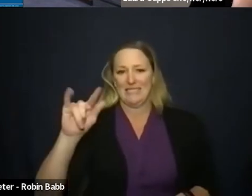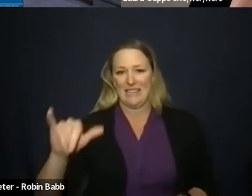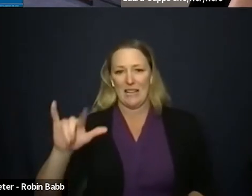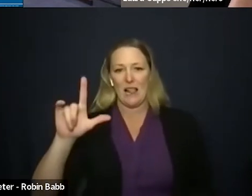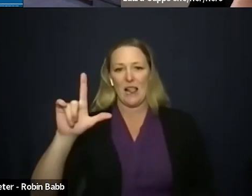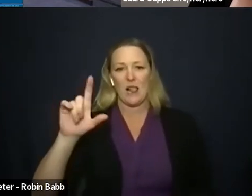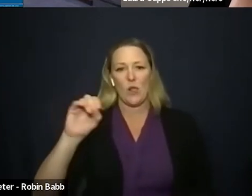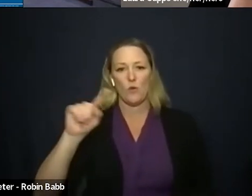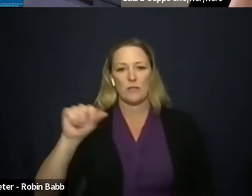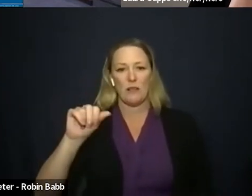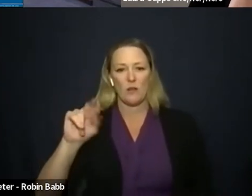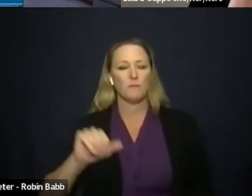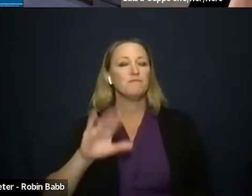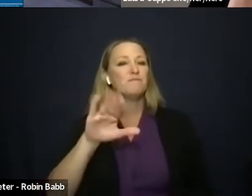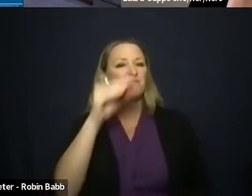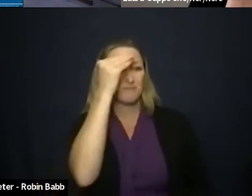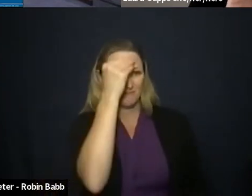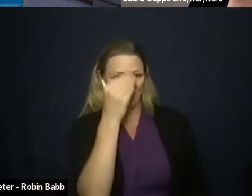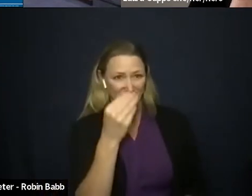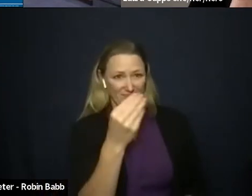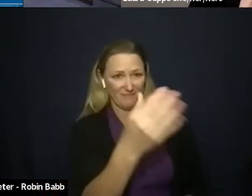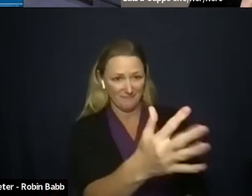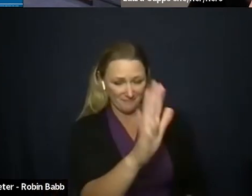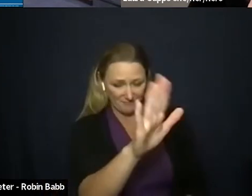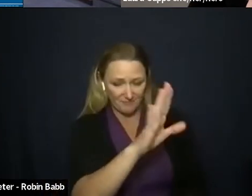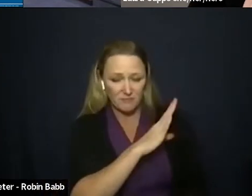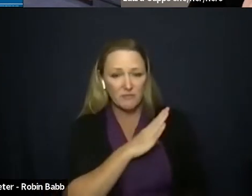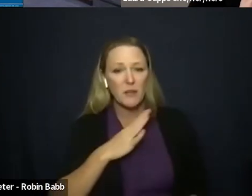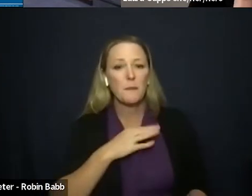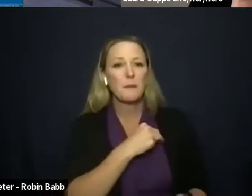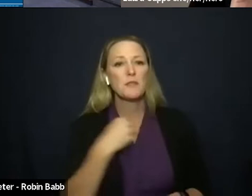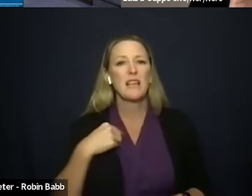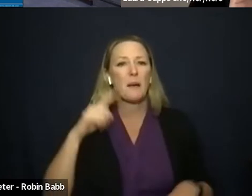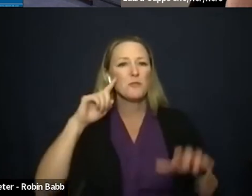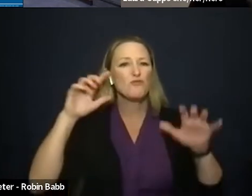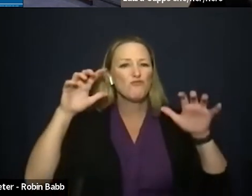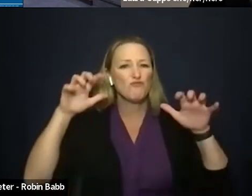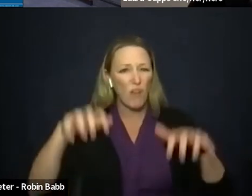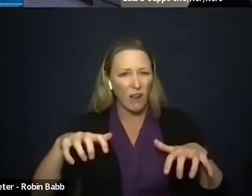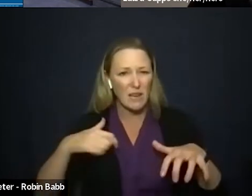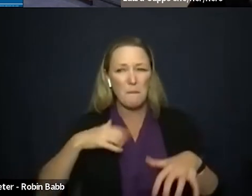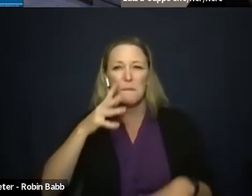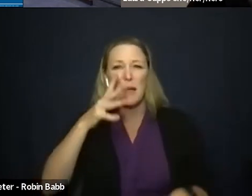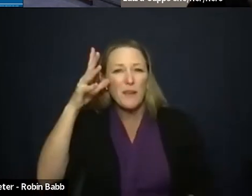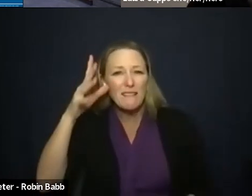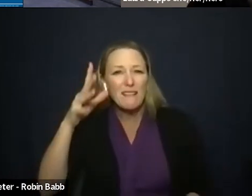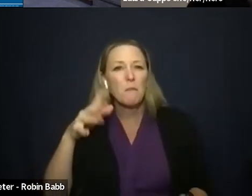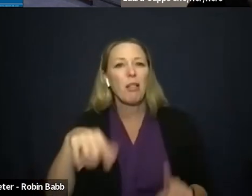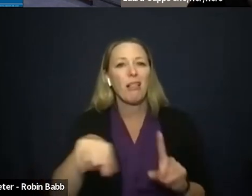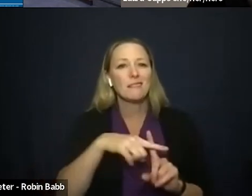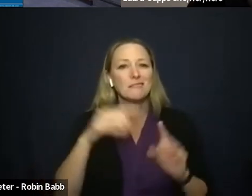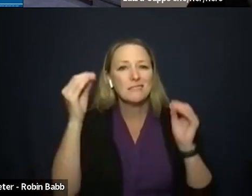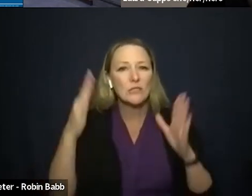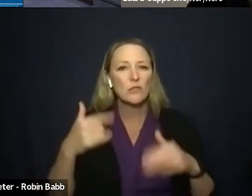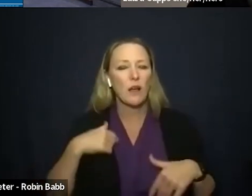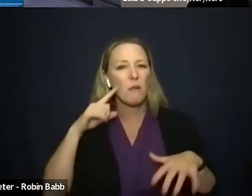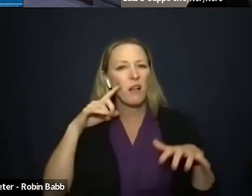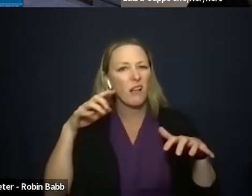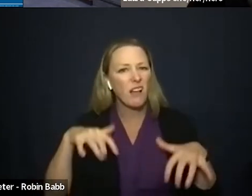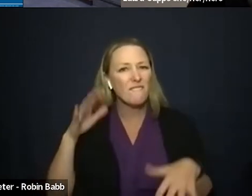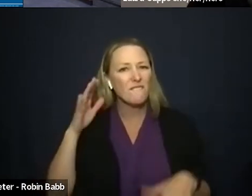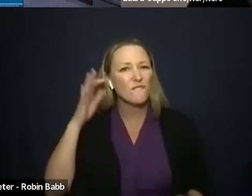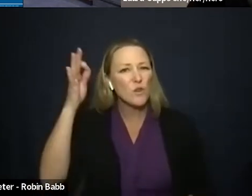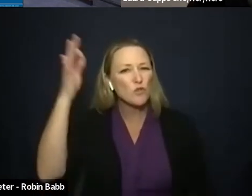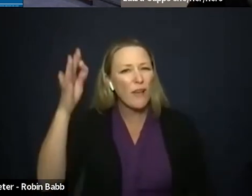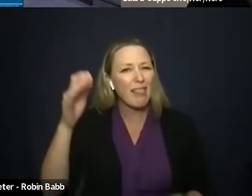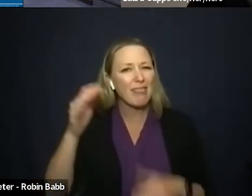school board members and superintendent maldonado i'm appalled as a parent and as a teacher that future leaders of